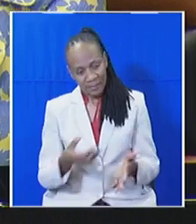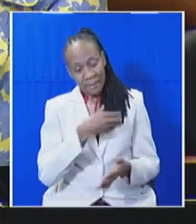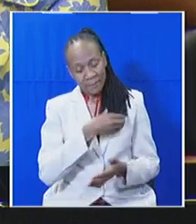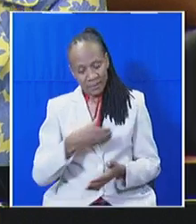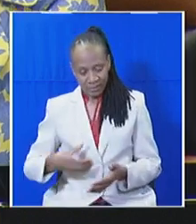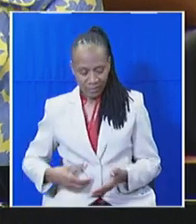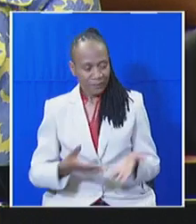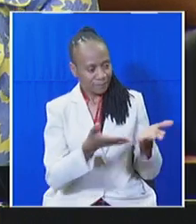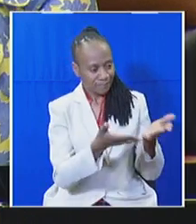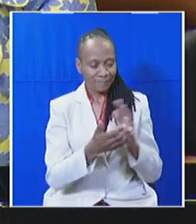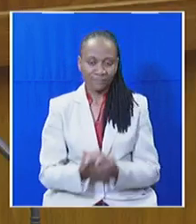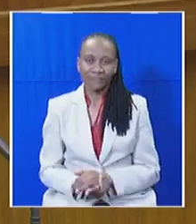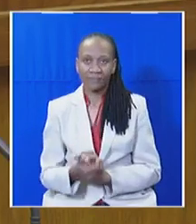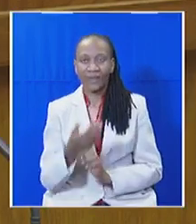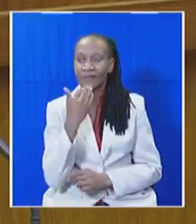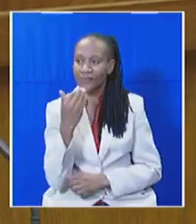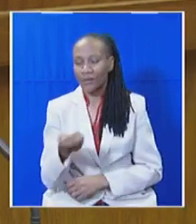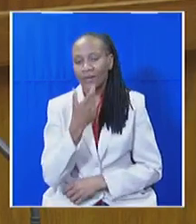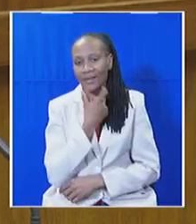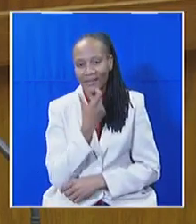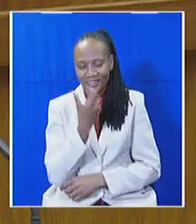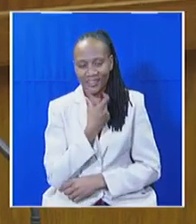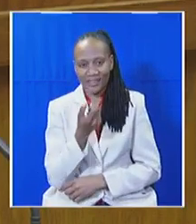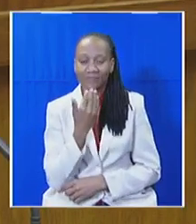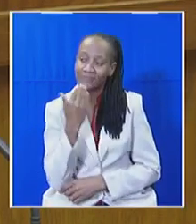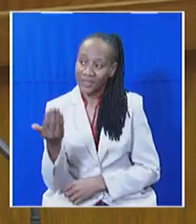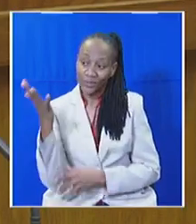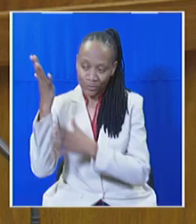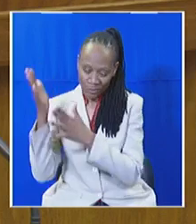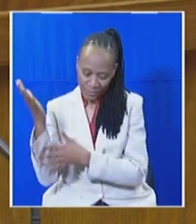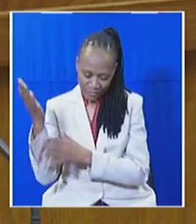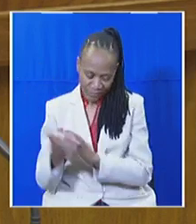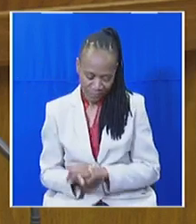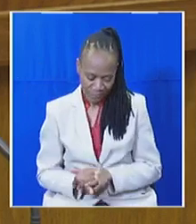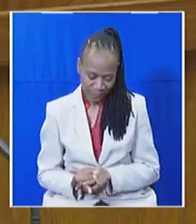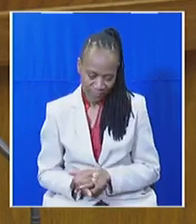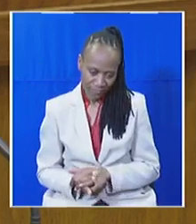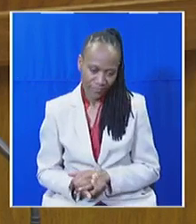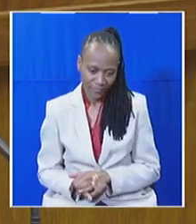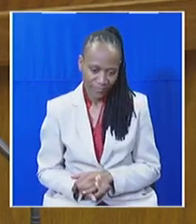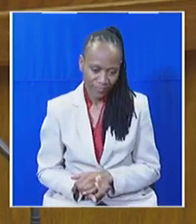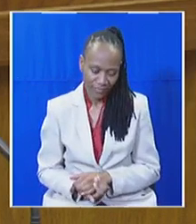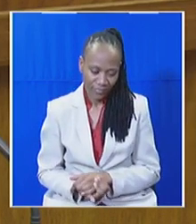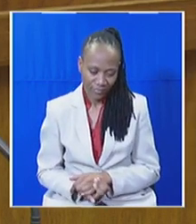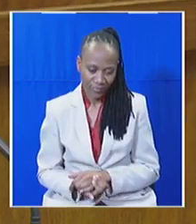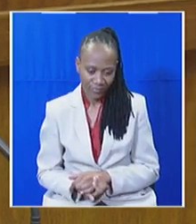Thank you. Thank you, Honorable Speaker. Yes, the African